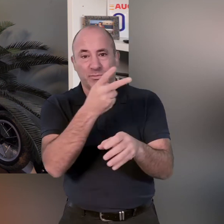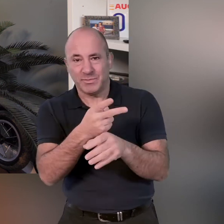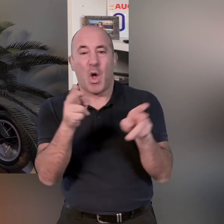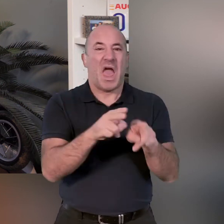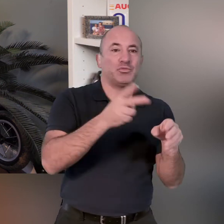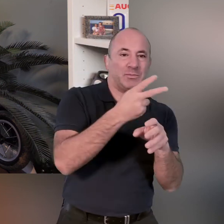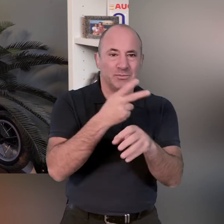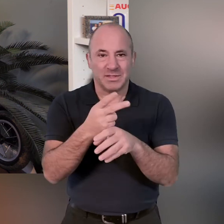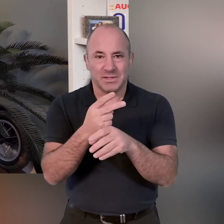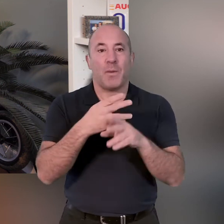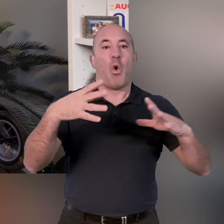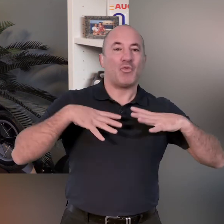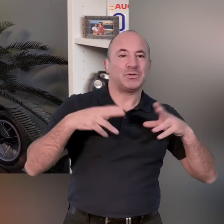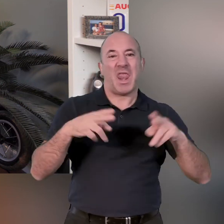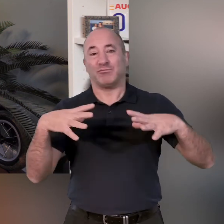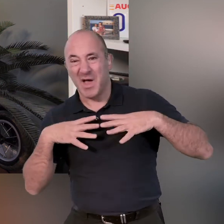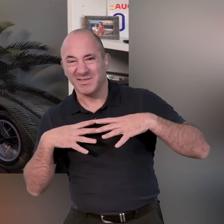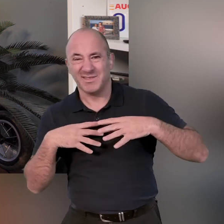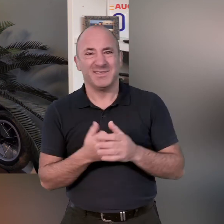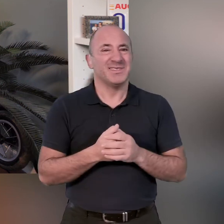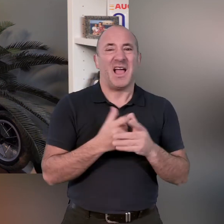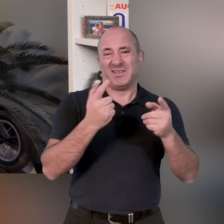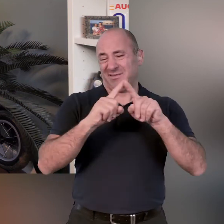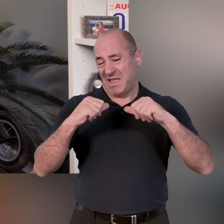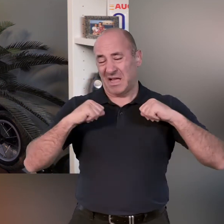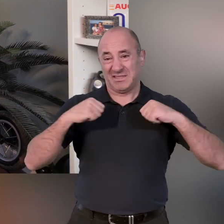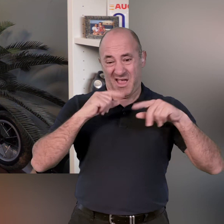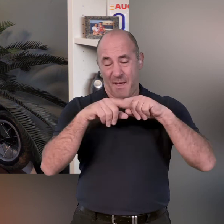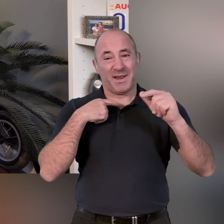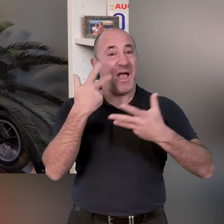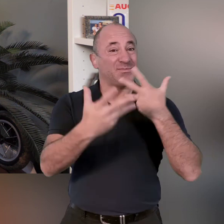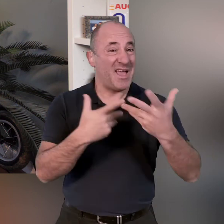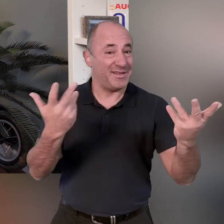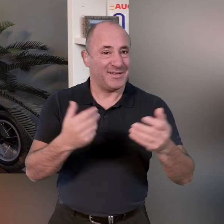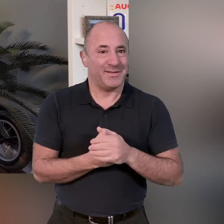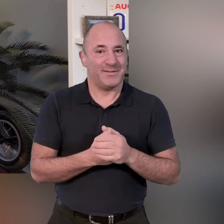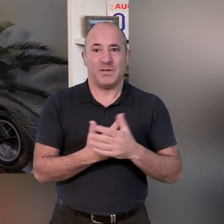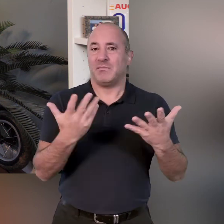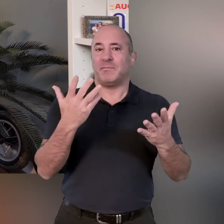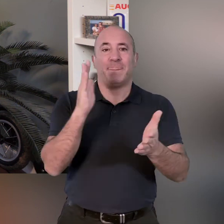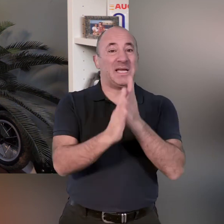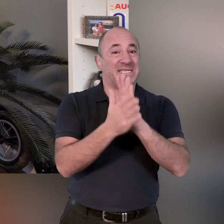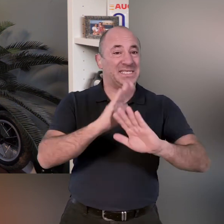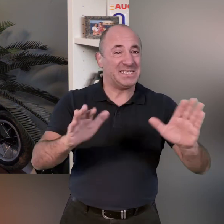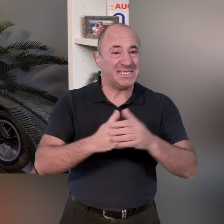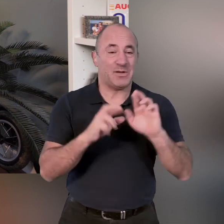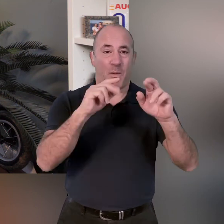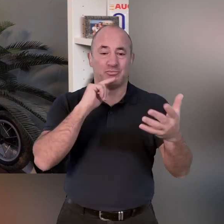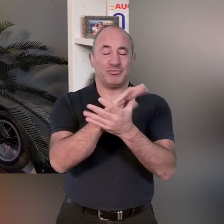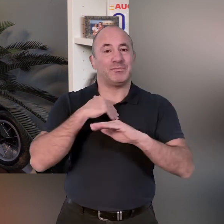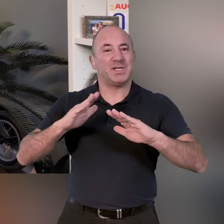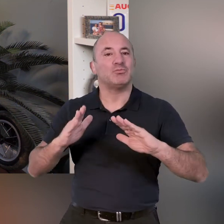less rest, and obviously we can have those different exercises that I talked about. But that's it for today, guys. I really hope you